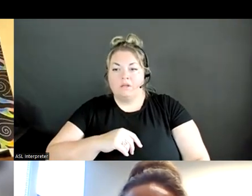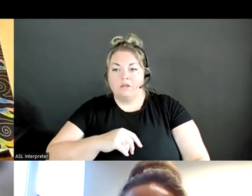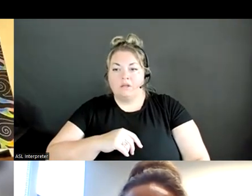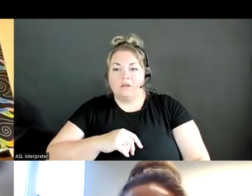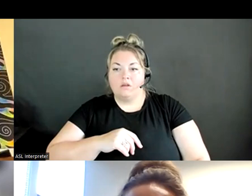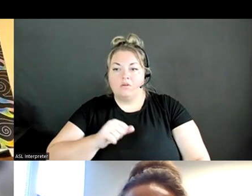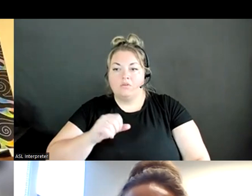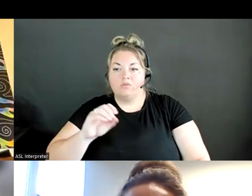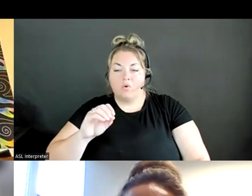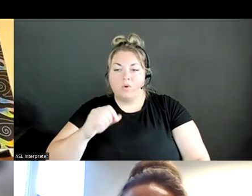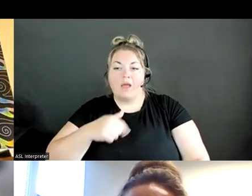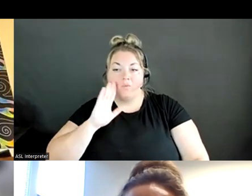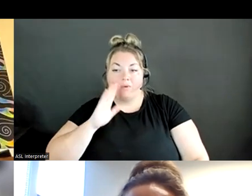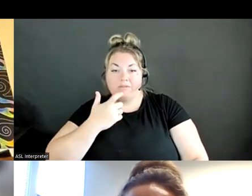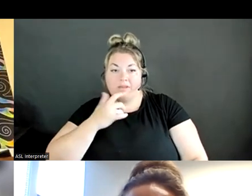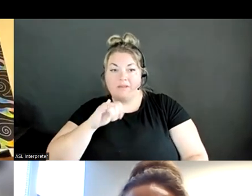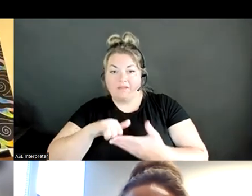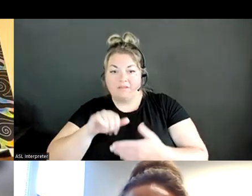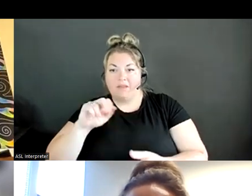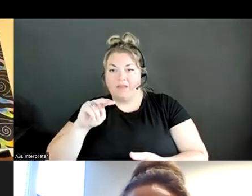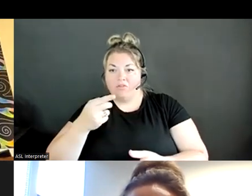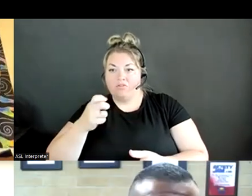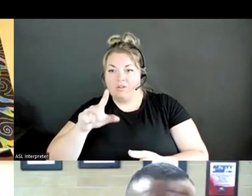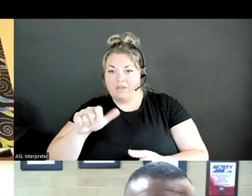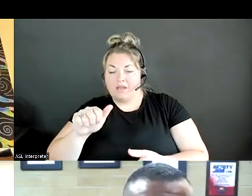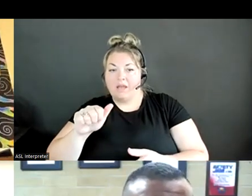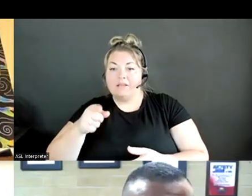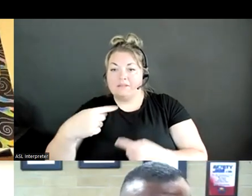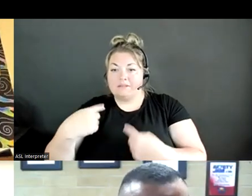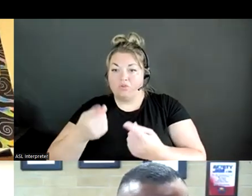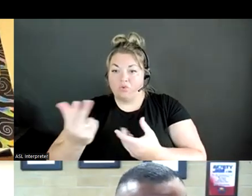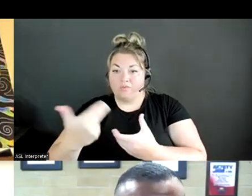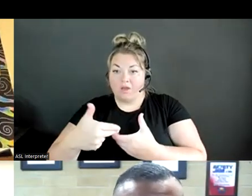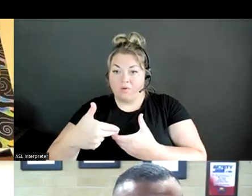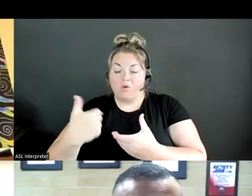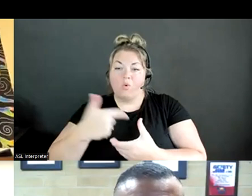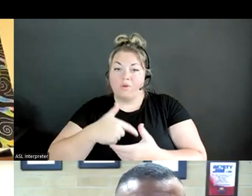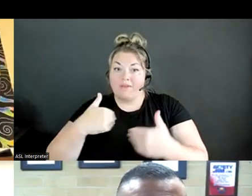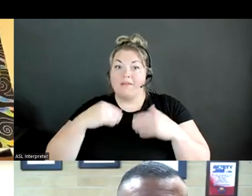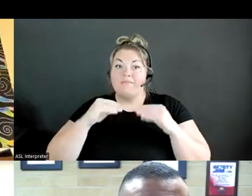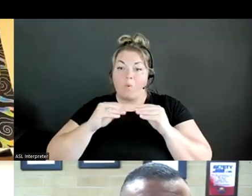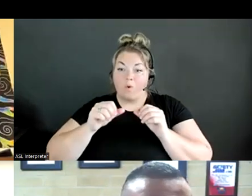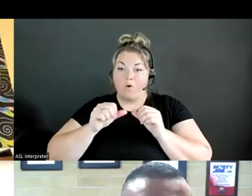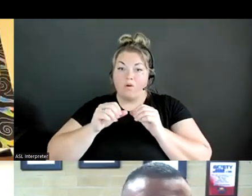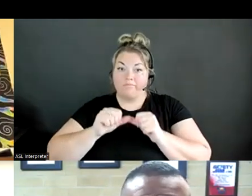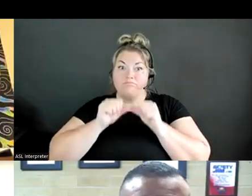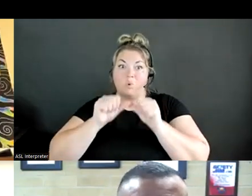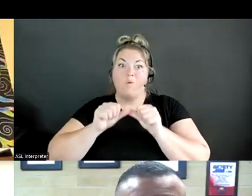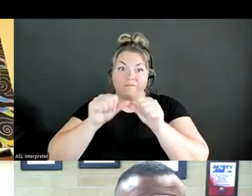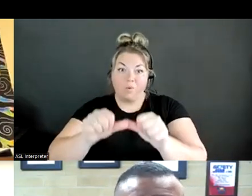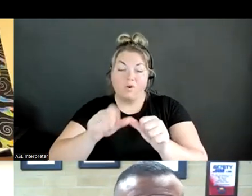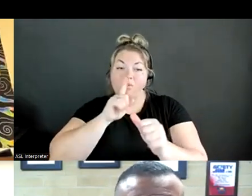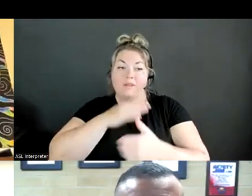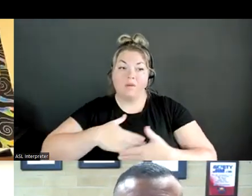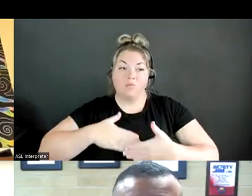Okay, so I will say this, Angelina, since you've come on and we have had a lot of movement forward, and I think that, and I appreciate